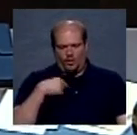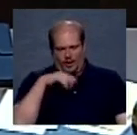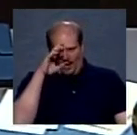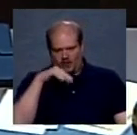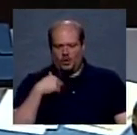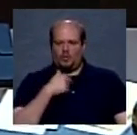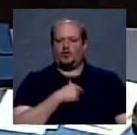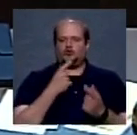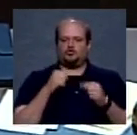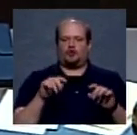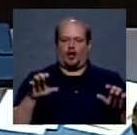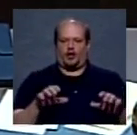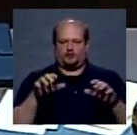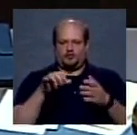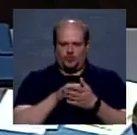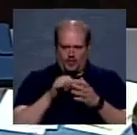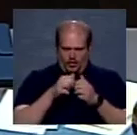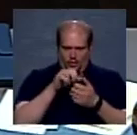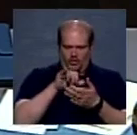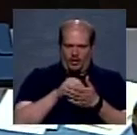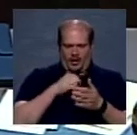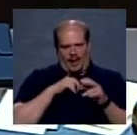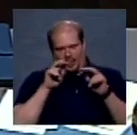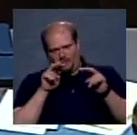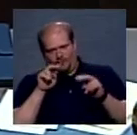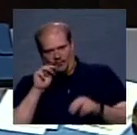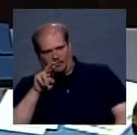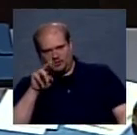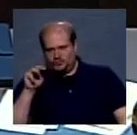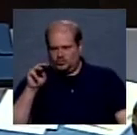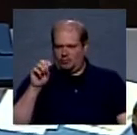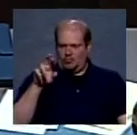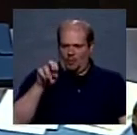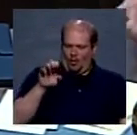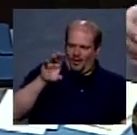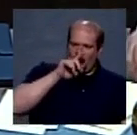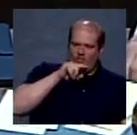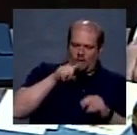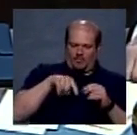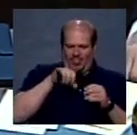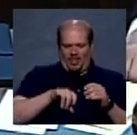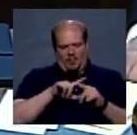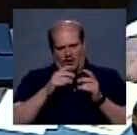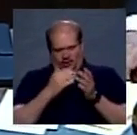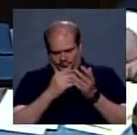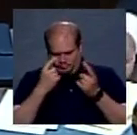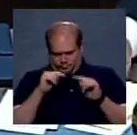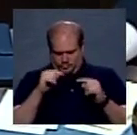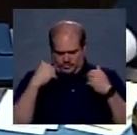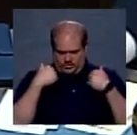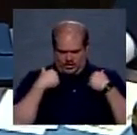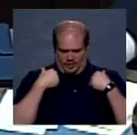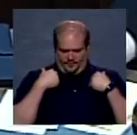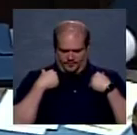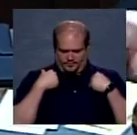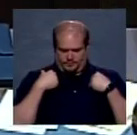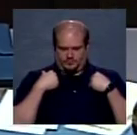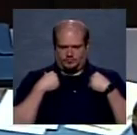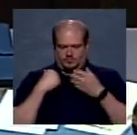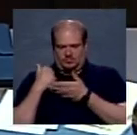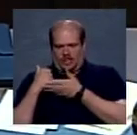I know that we try to do that with that, and I look forward to Mr. Moore's report on it. But again, trying to get